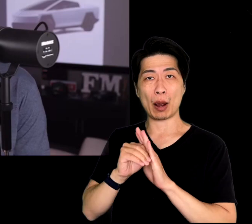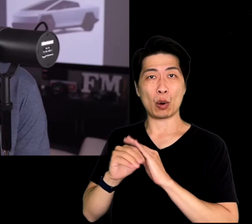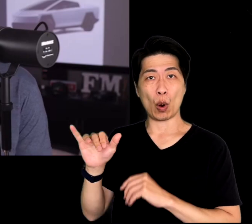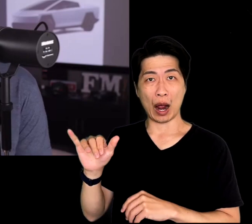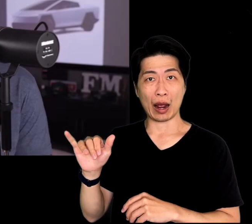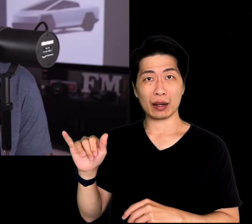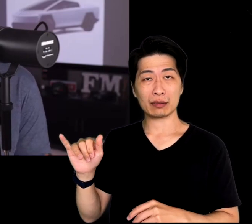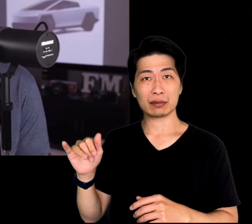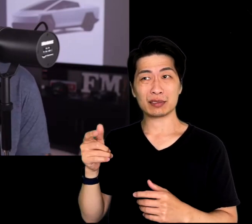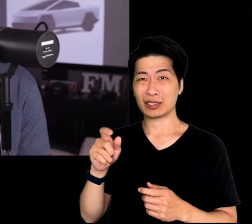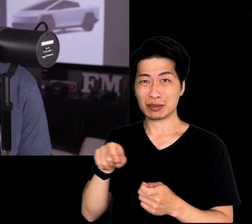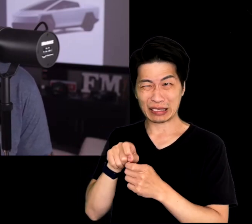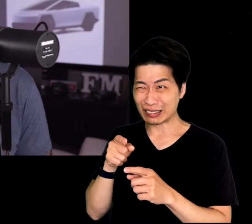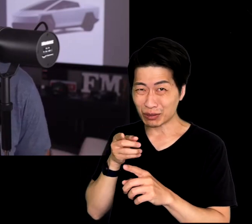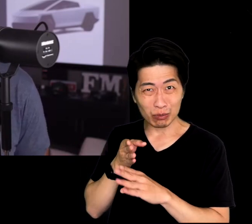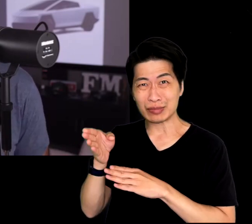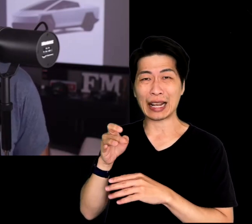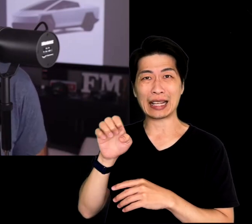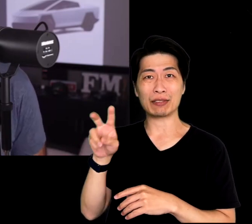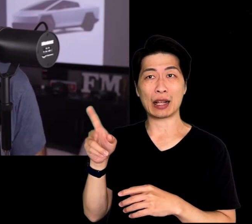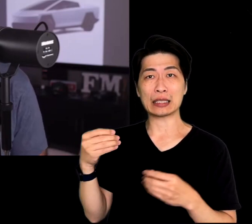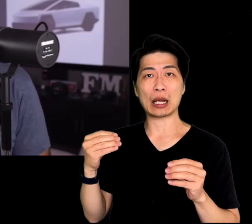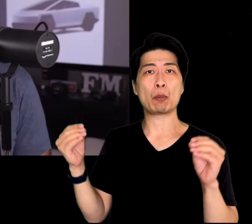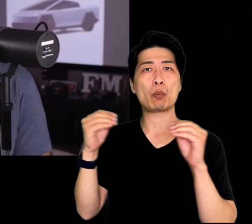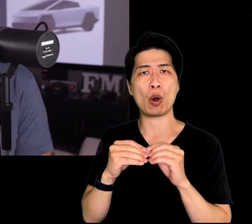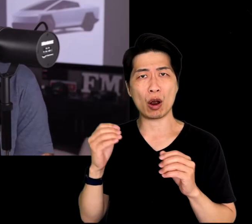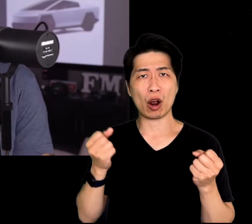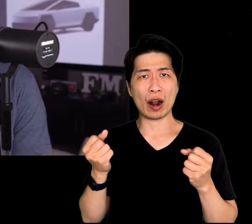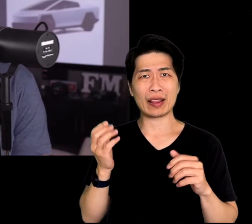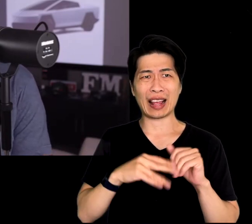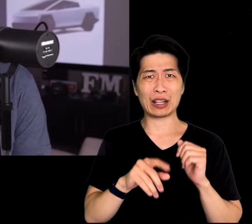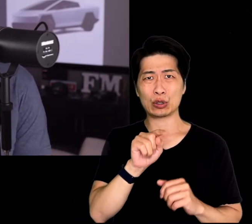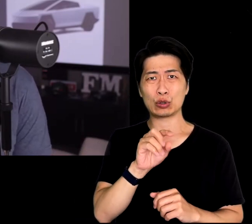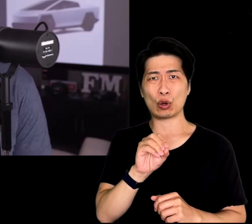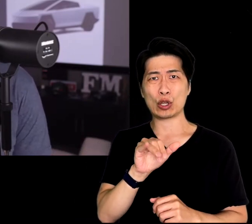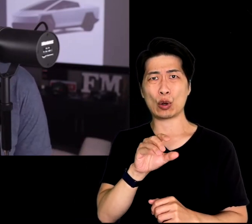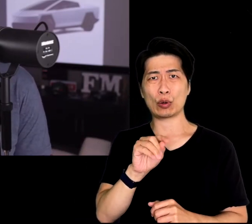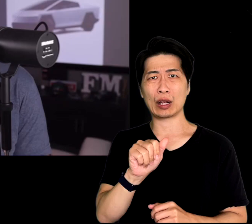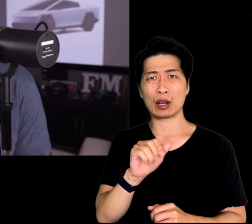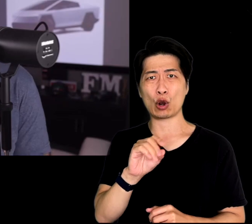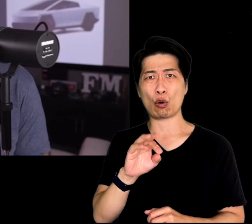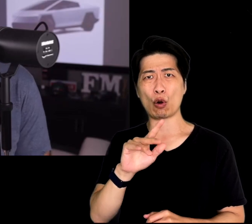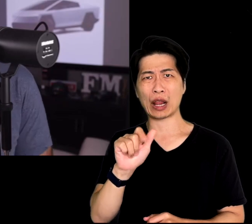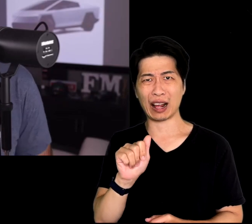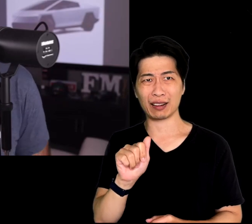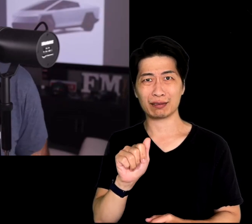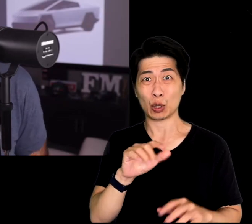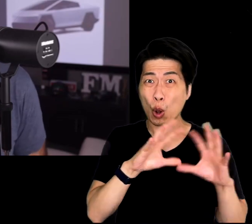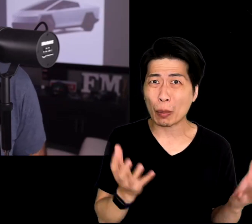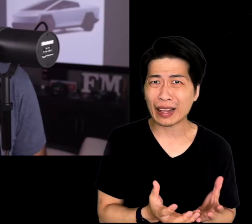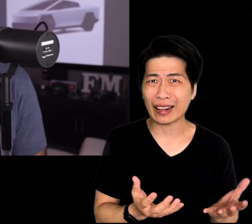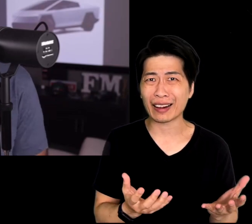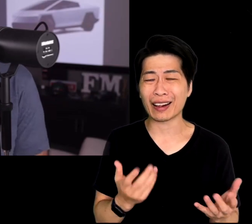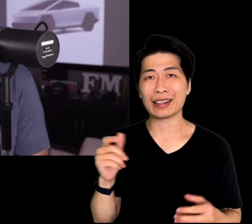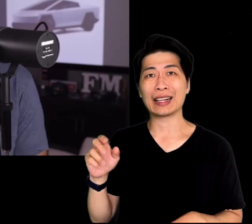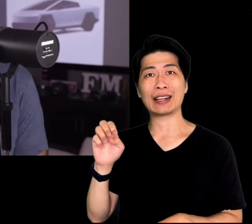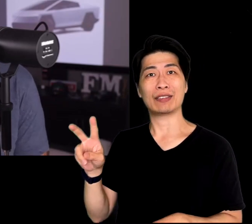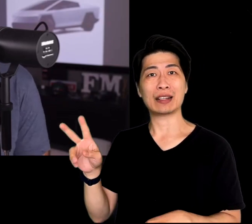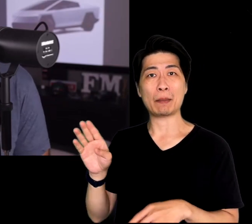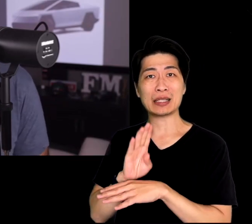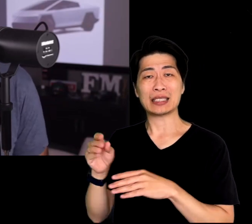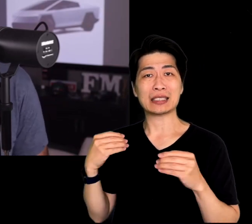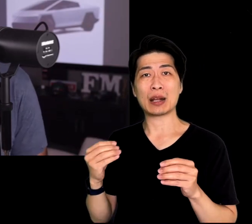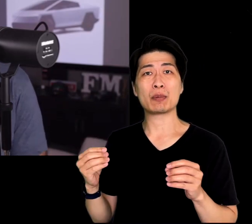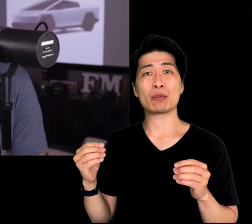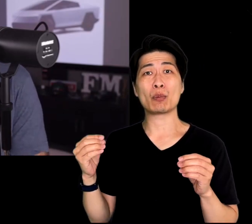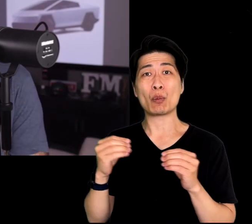car, and they're selling more cars than the Toyota Corolla globally. And as a total EV business, they're selling more cars in the United States than the entirety